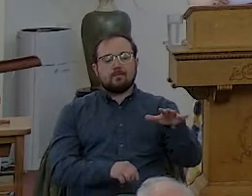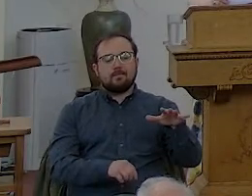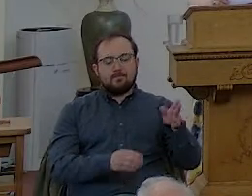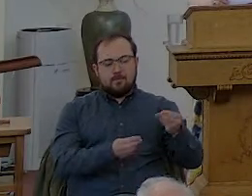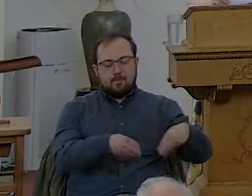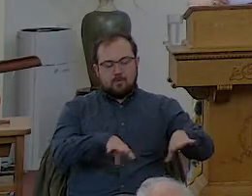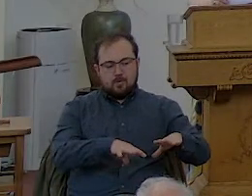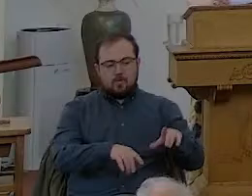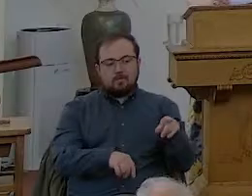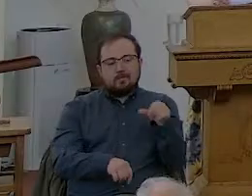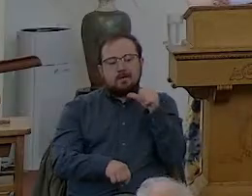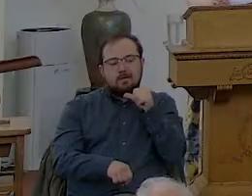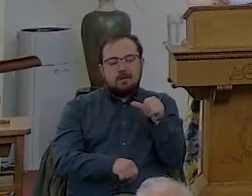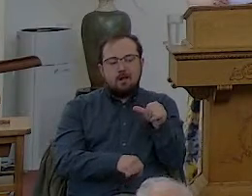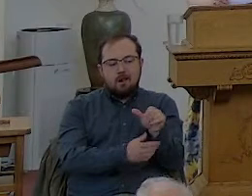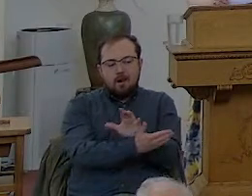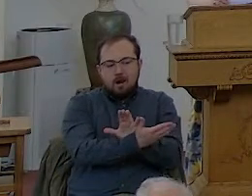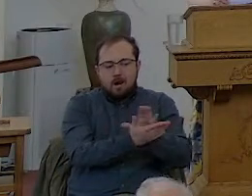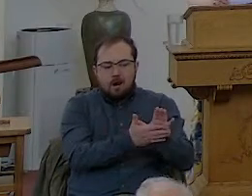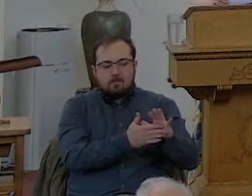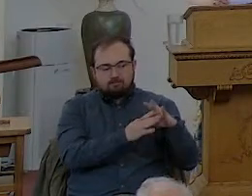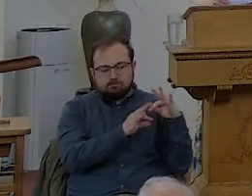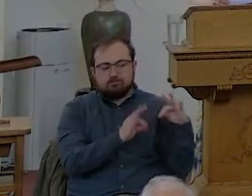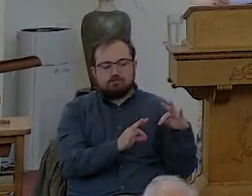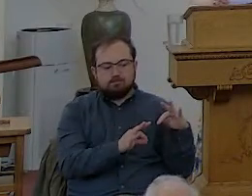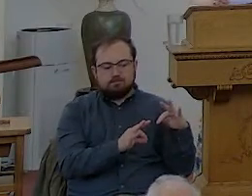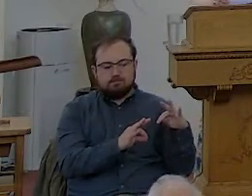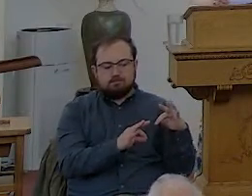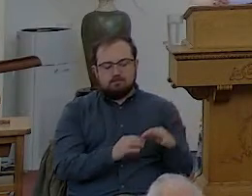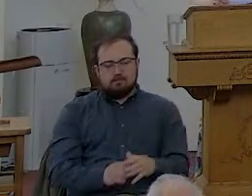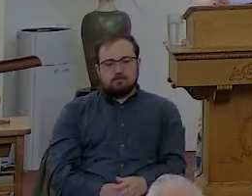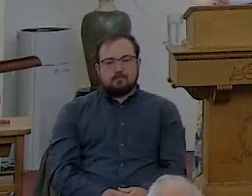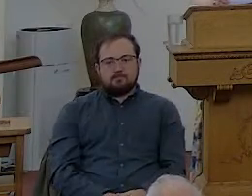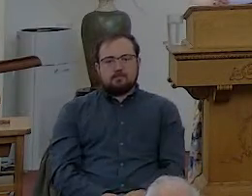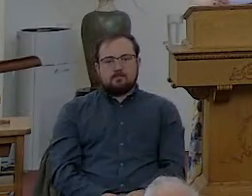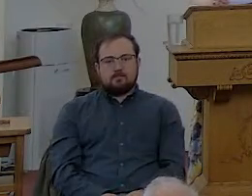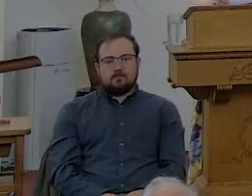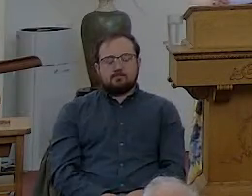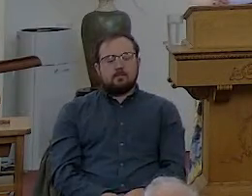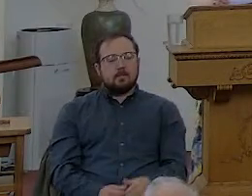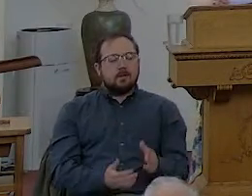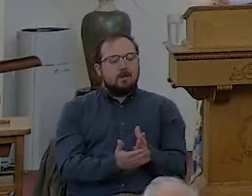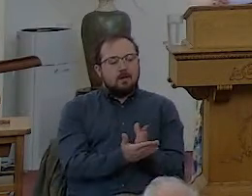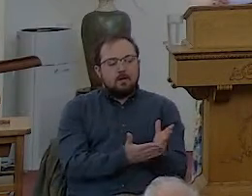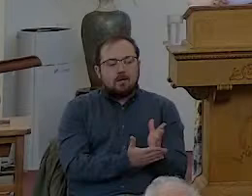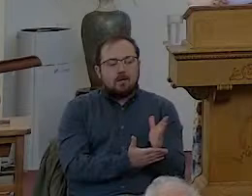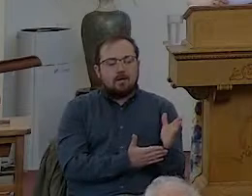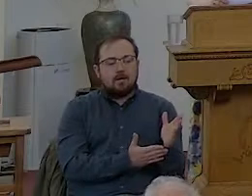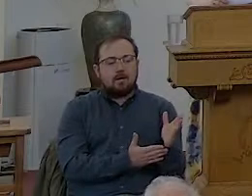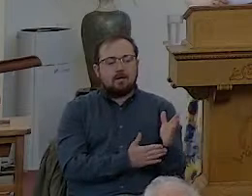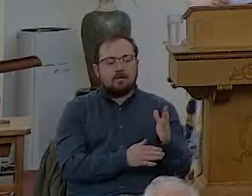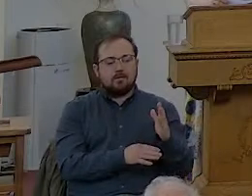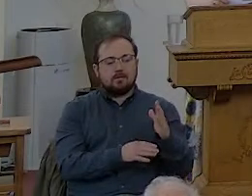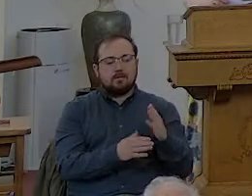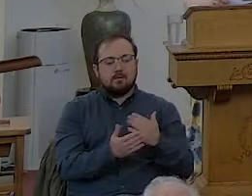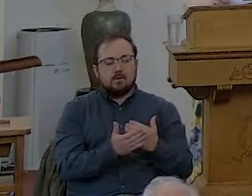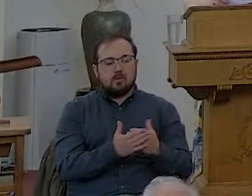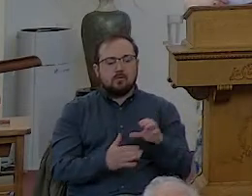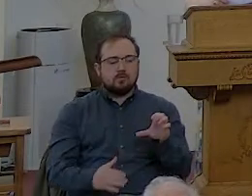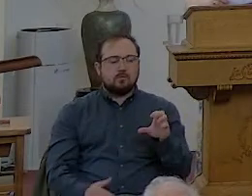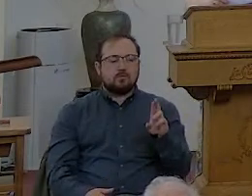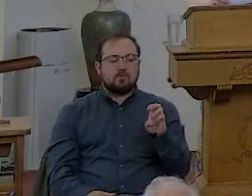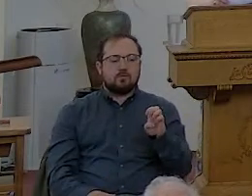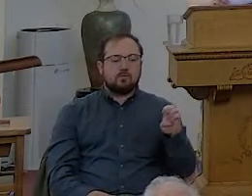is not as manicured as the rest. The paths along the creek are maintained